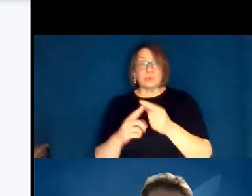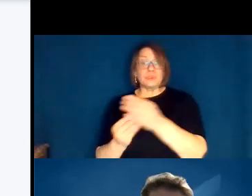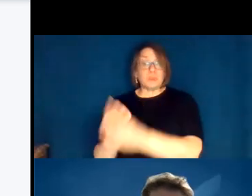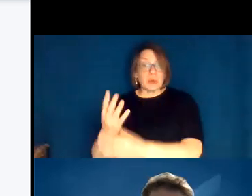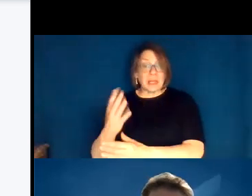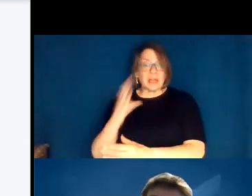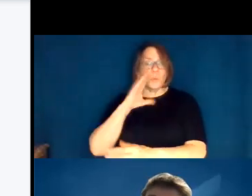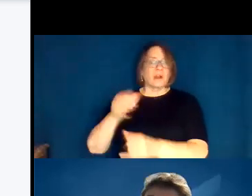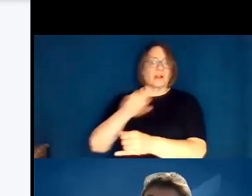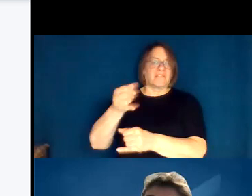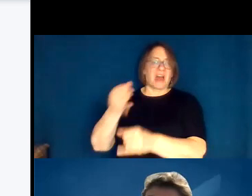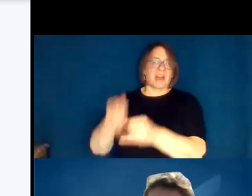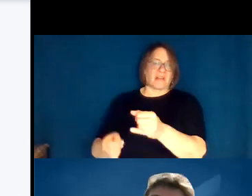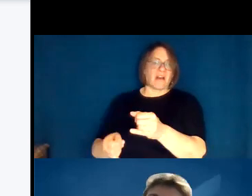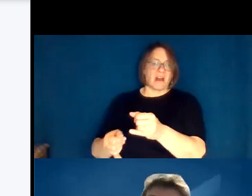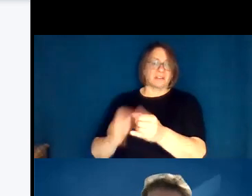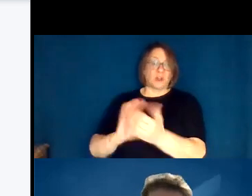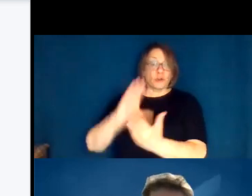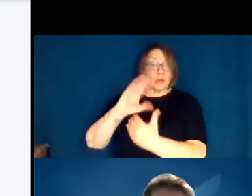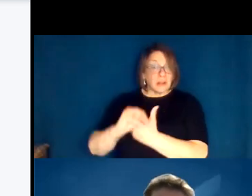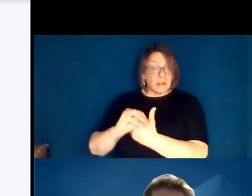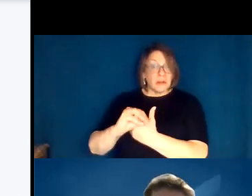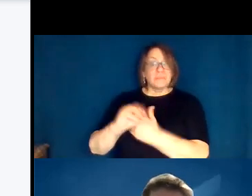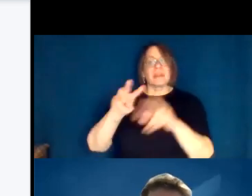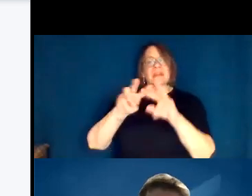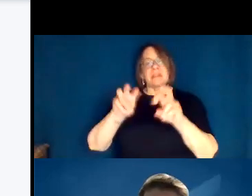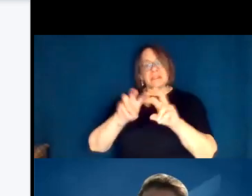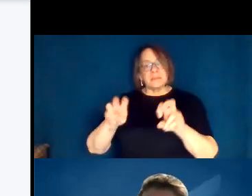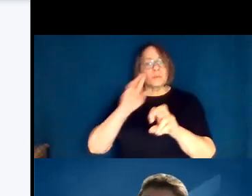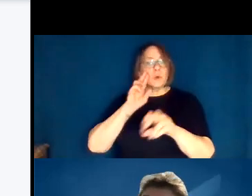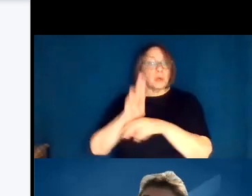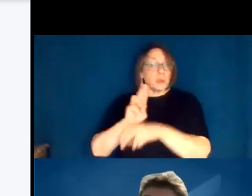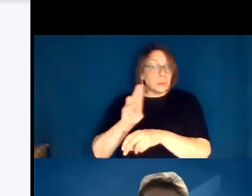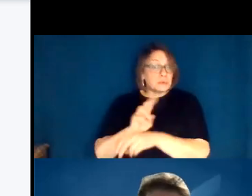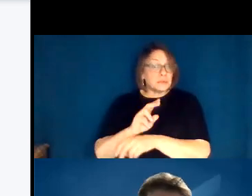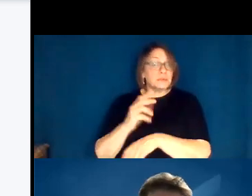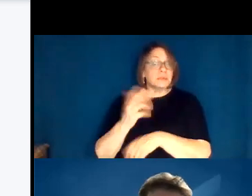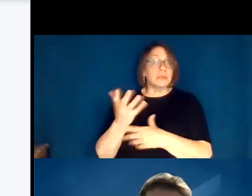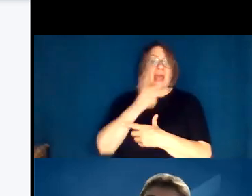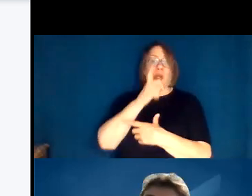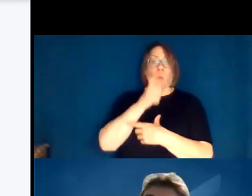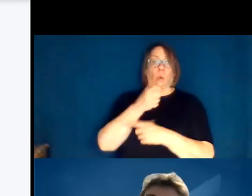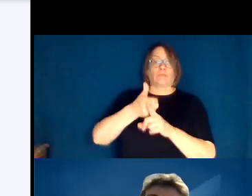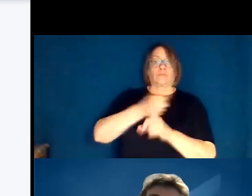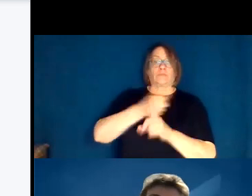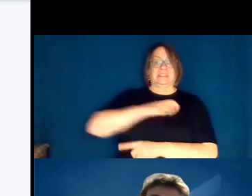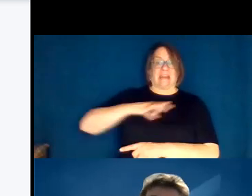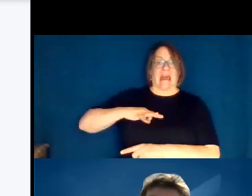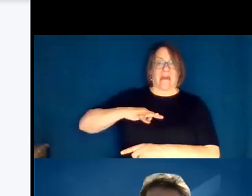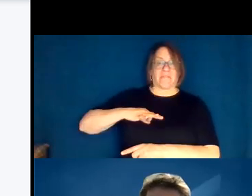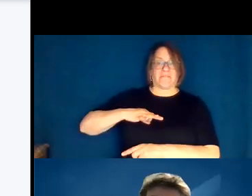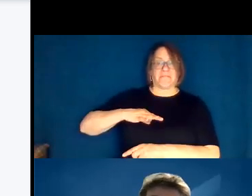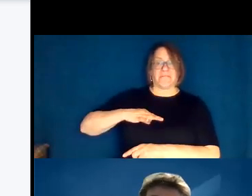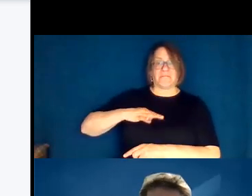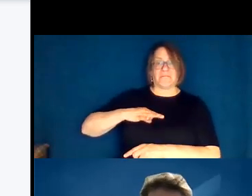finalizing the curriculum and the assessments and who the staff and faculty that will